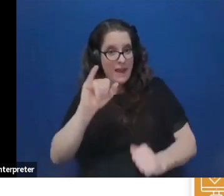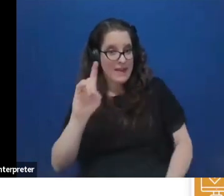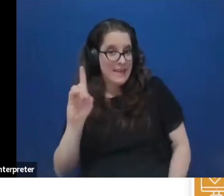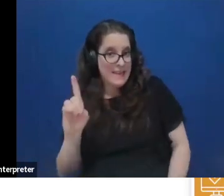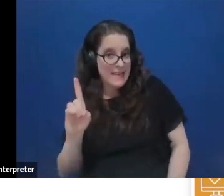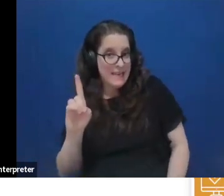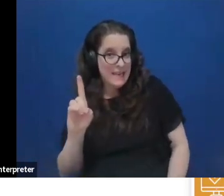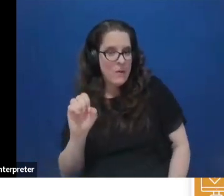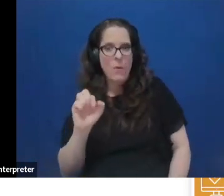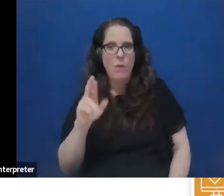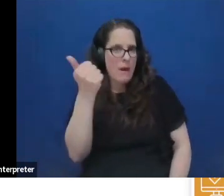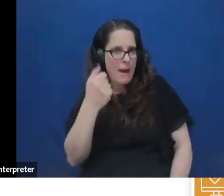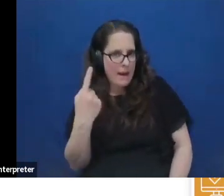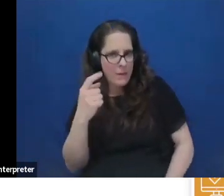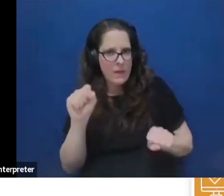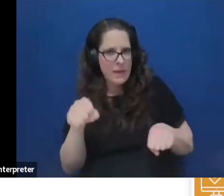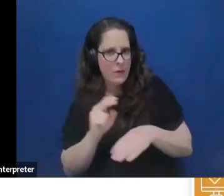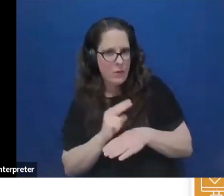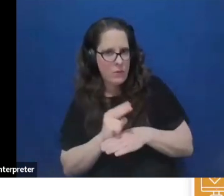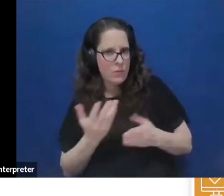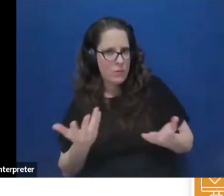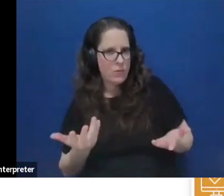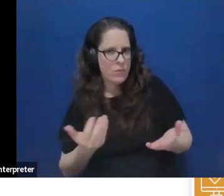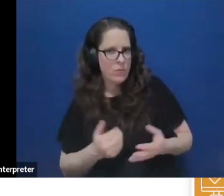or for any?